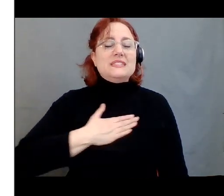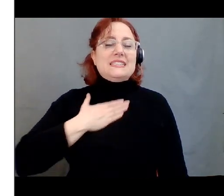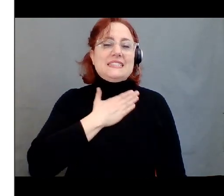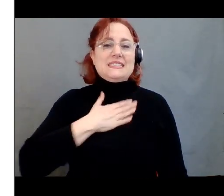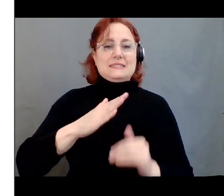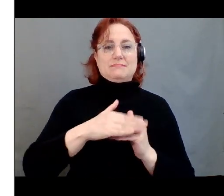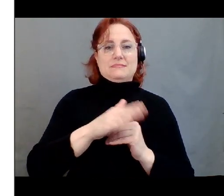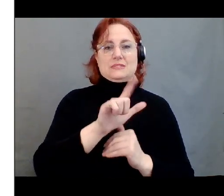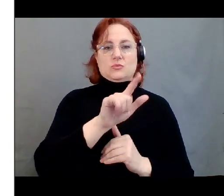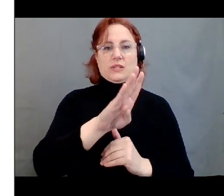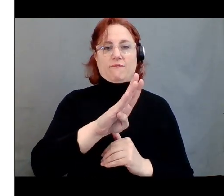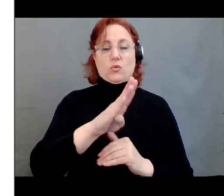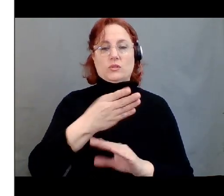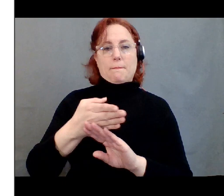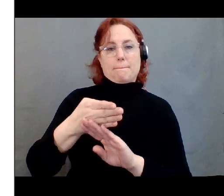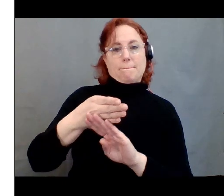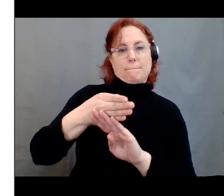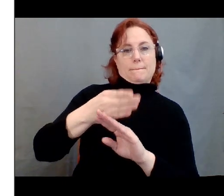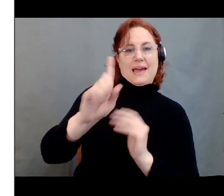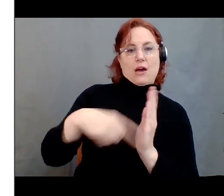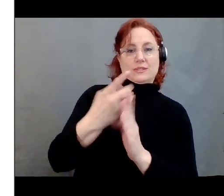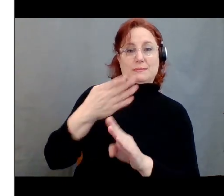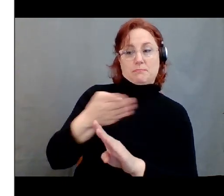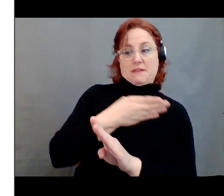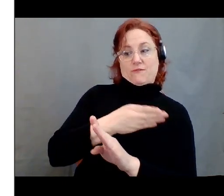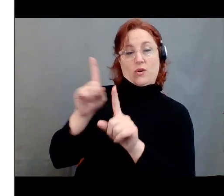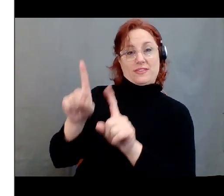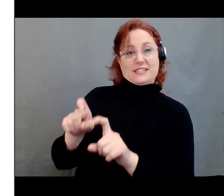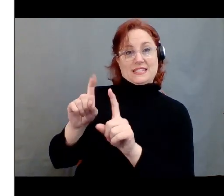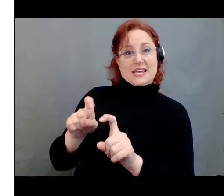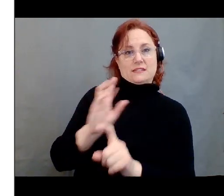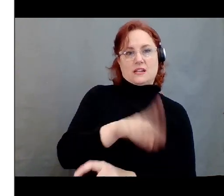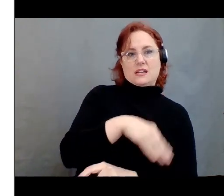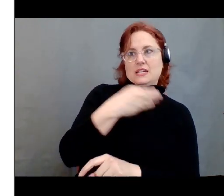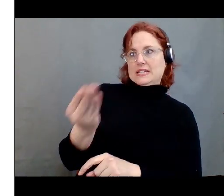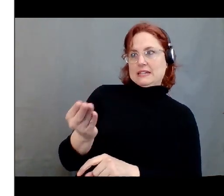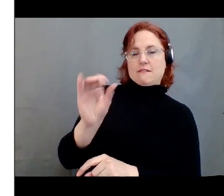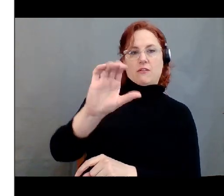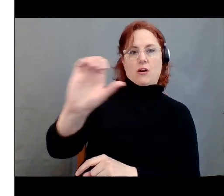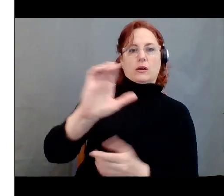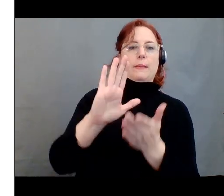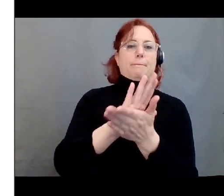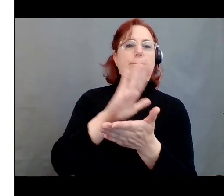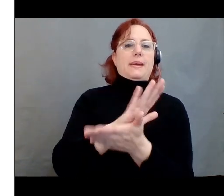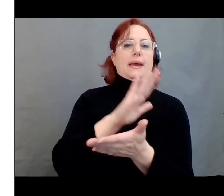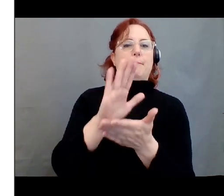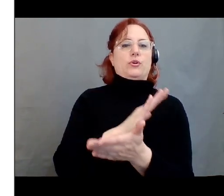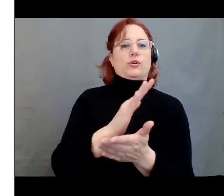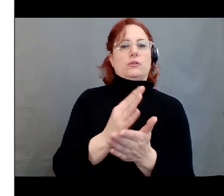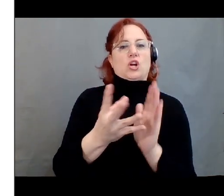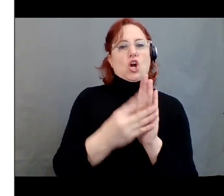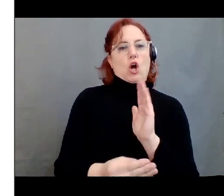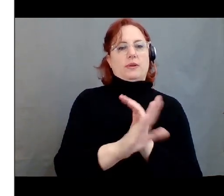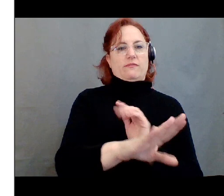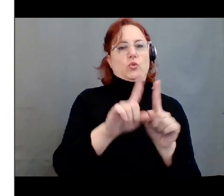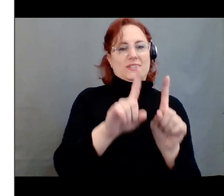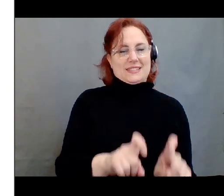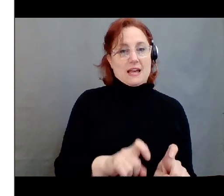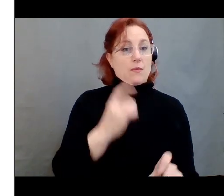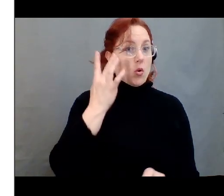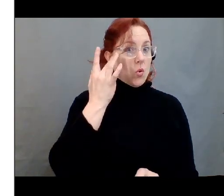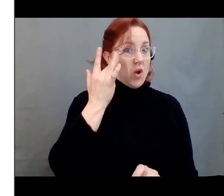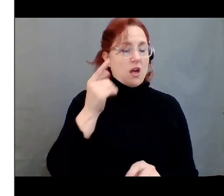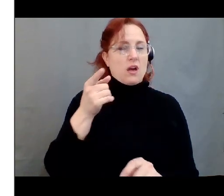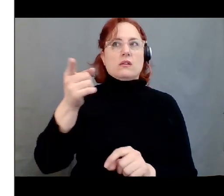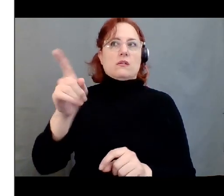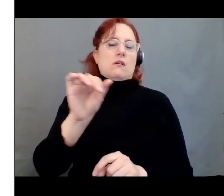least 24 hours in advance. A minimum of 24 hours is required to make necessary modifications in order to administer